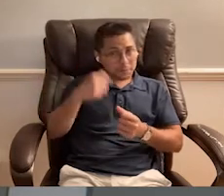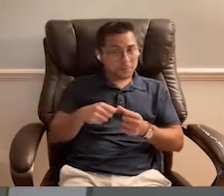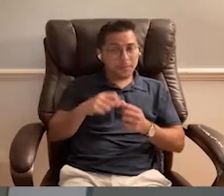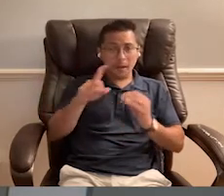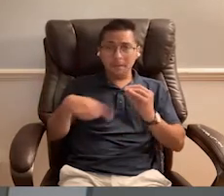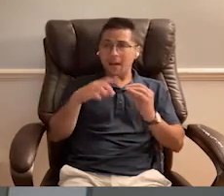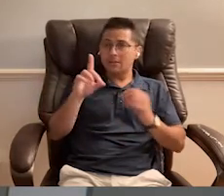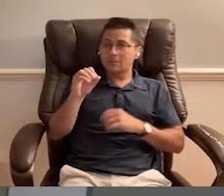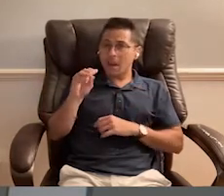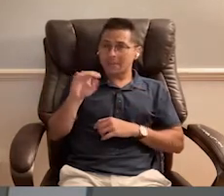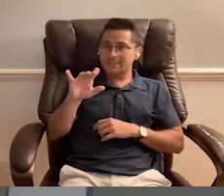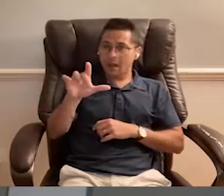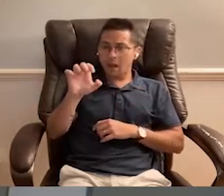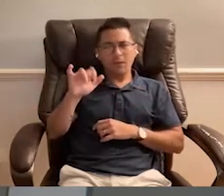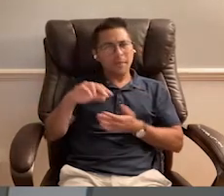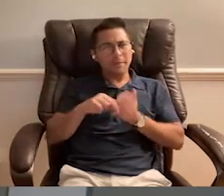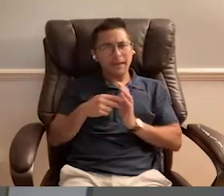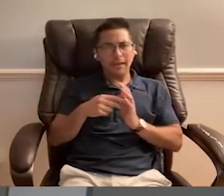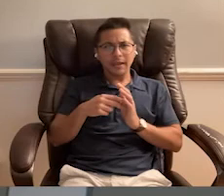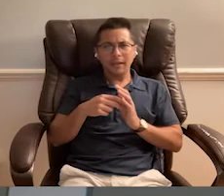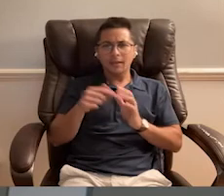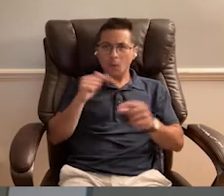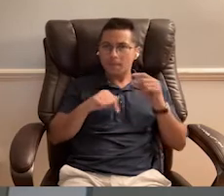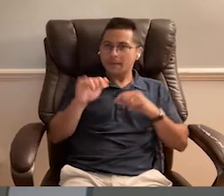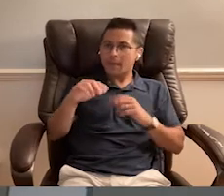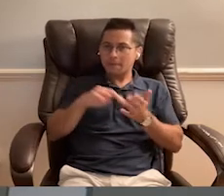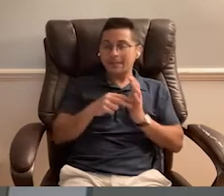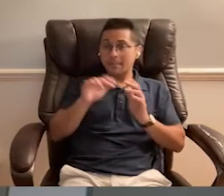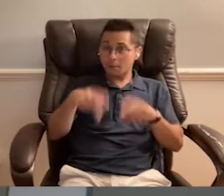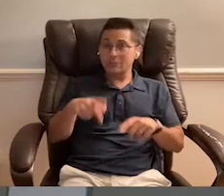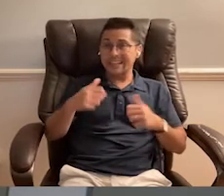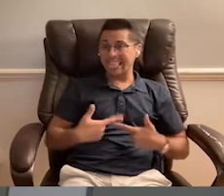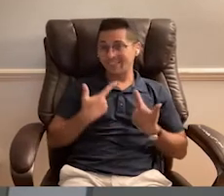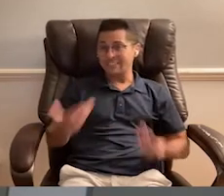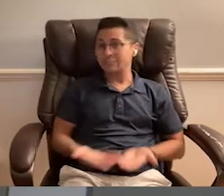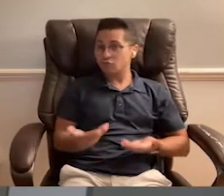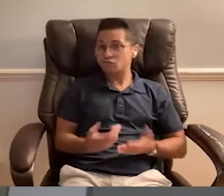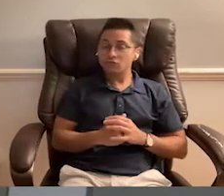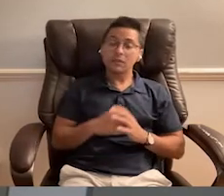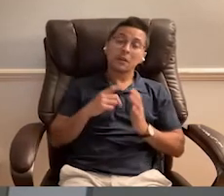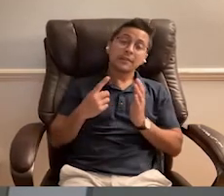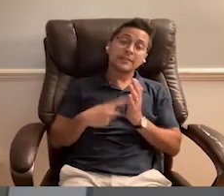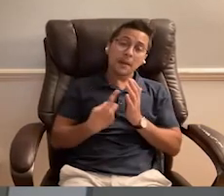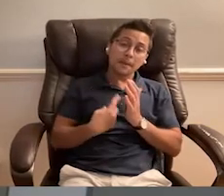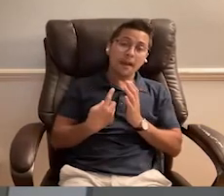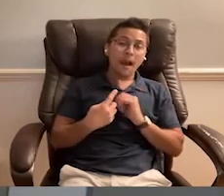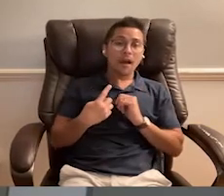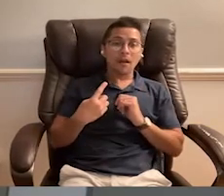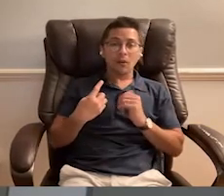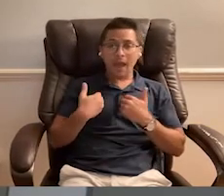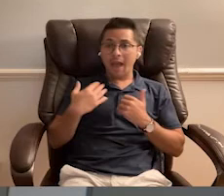65G-4.014. One note about domicile. What does domicile mean? Circling back to that means that the person lives